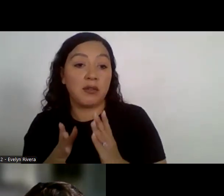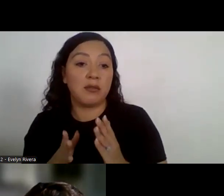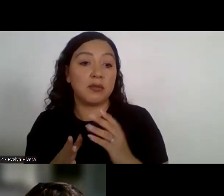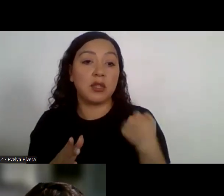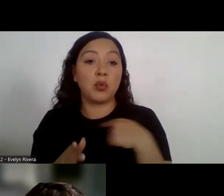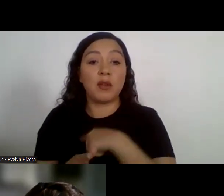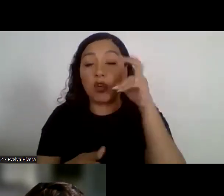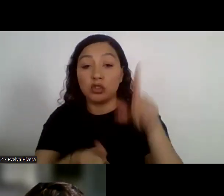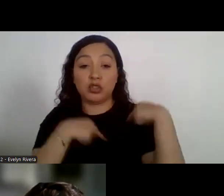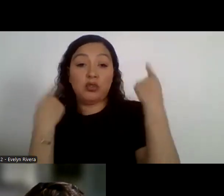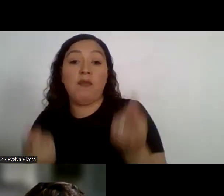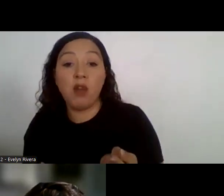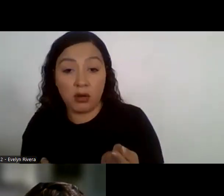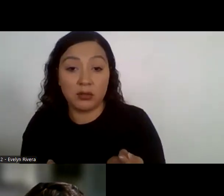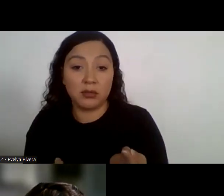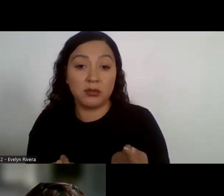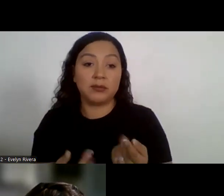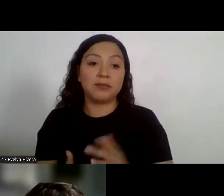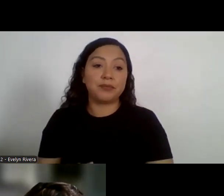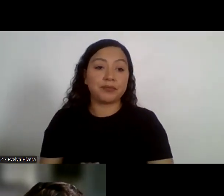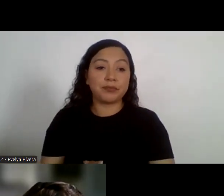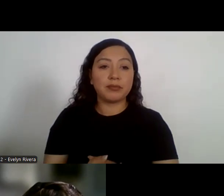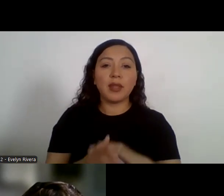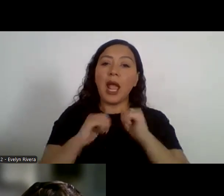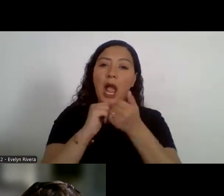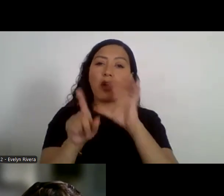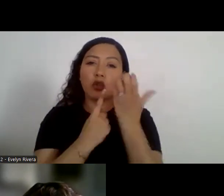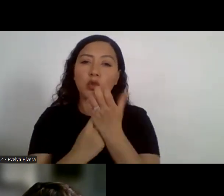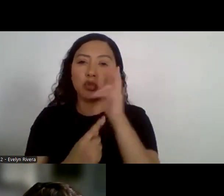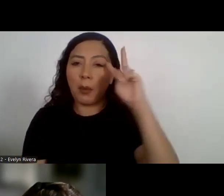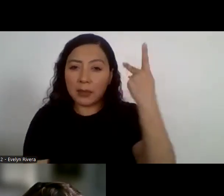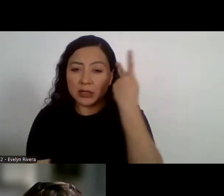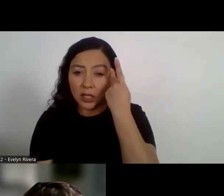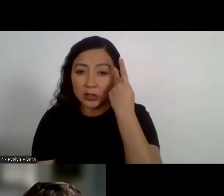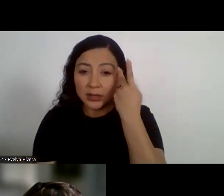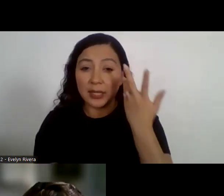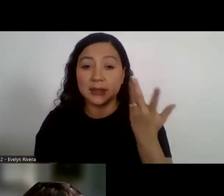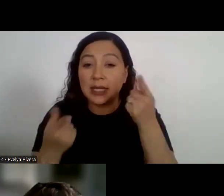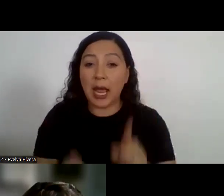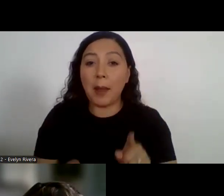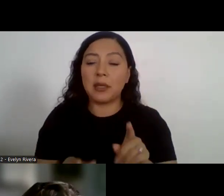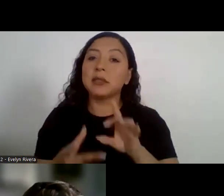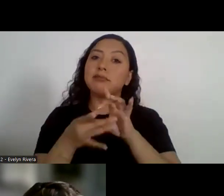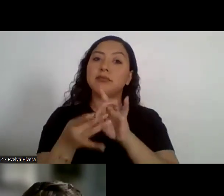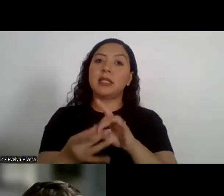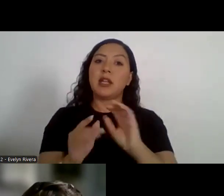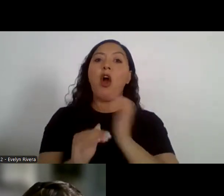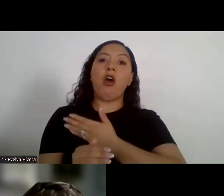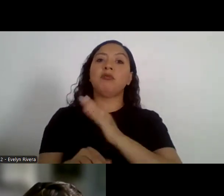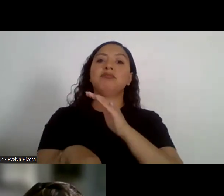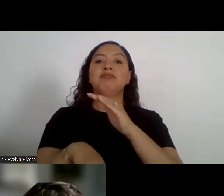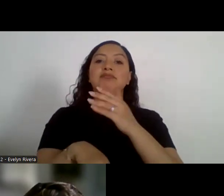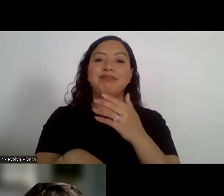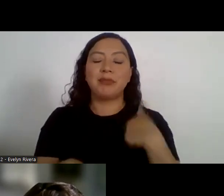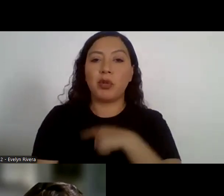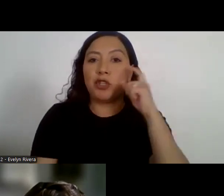we've read is, the ways that cultural misunderstandings or ways people think about illness in different ways, culturally,